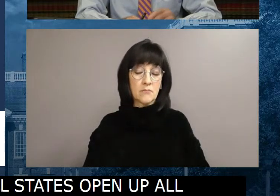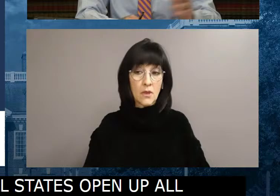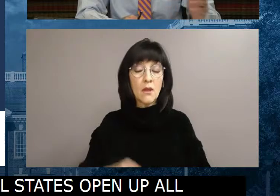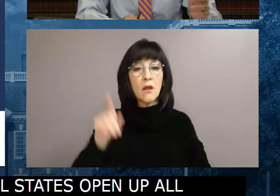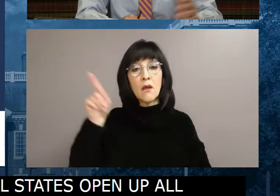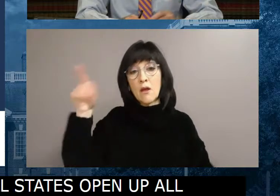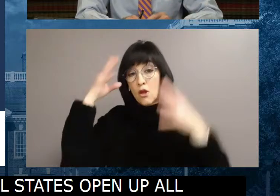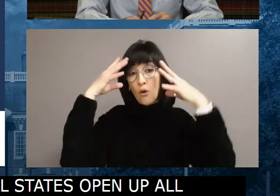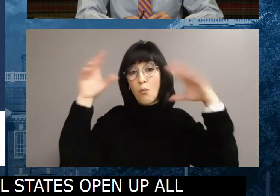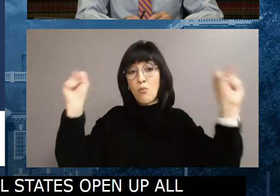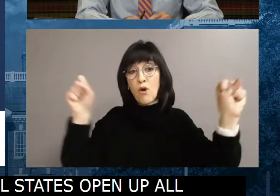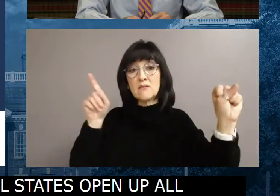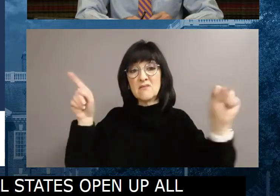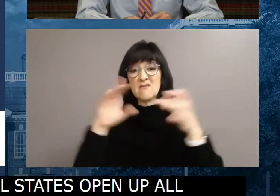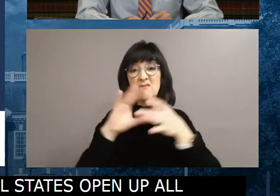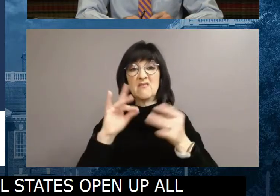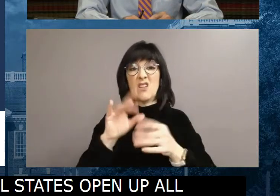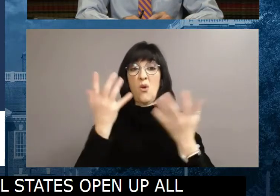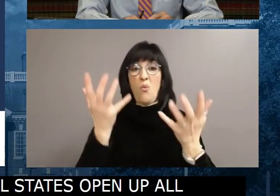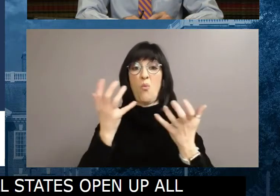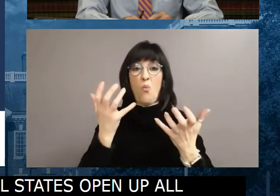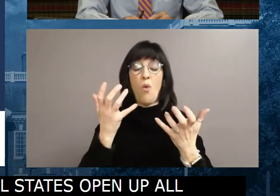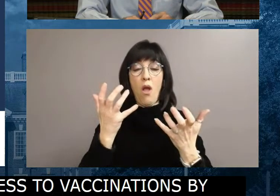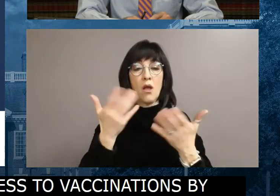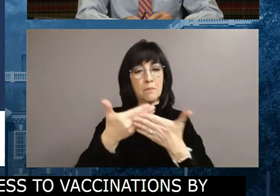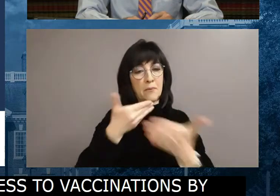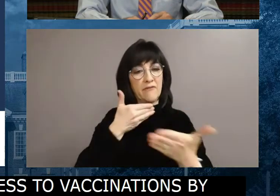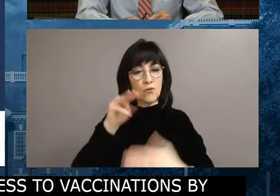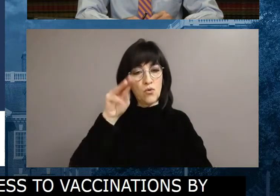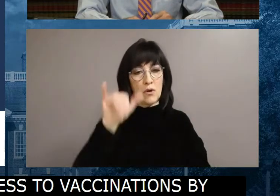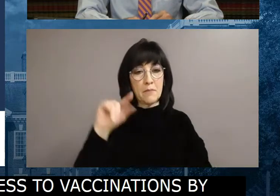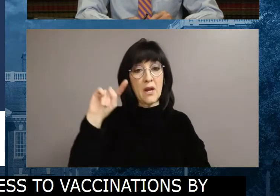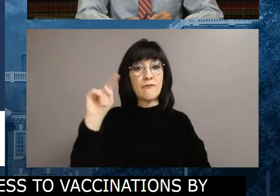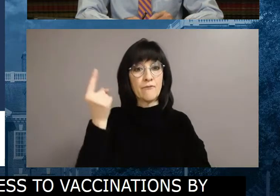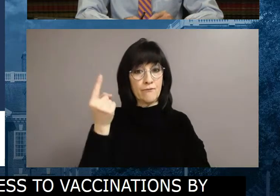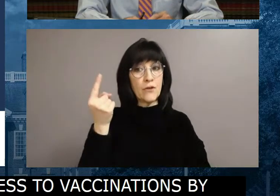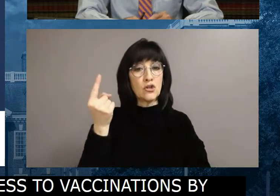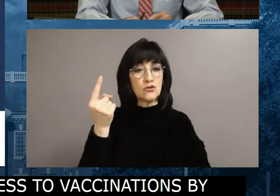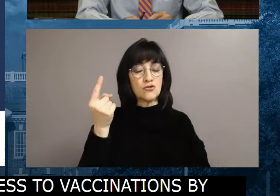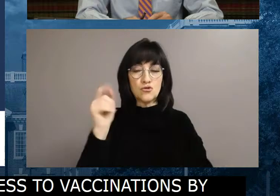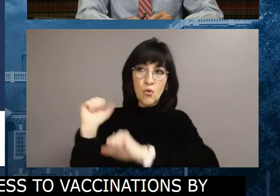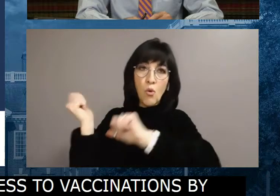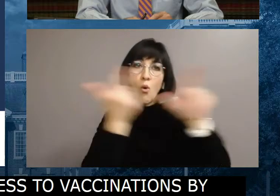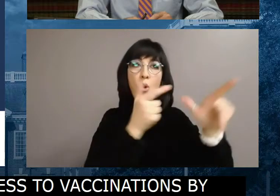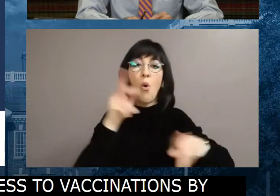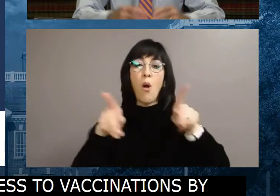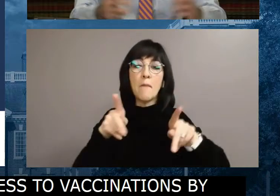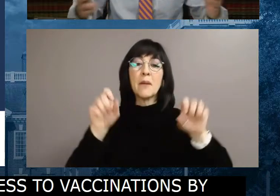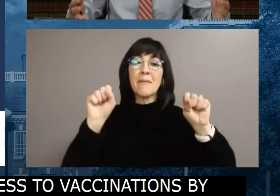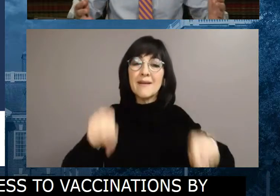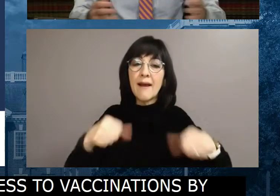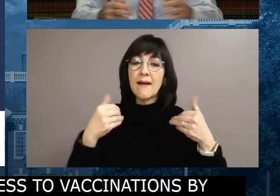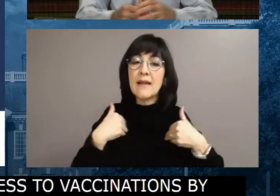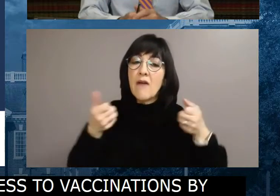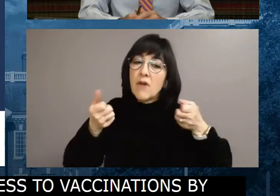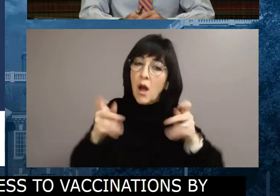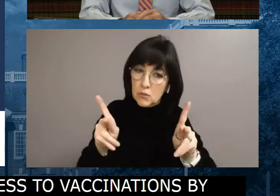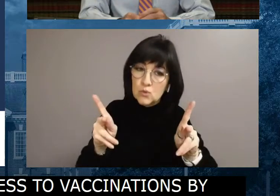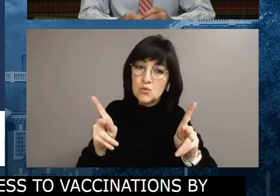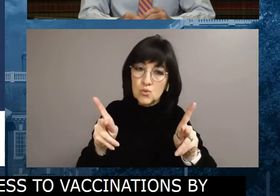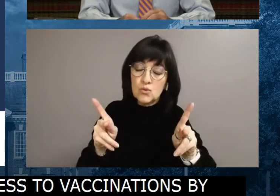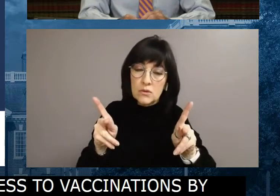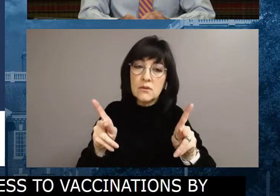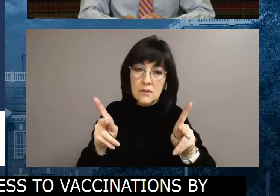1st. So we're moving that up, those registrations, by April the 6th. Well, this really good work